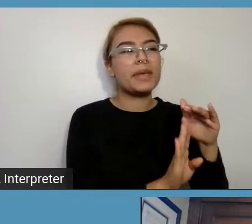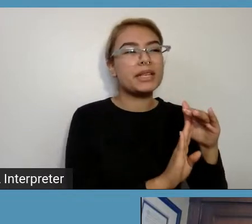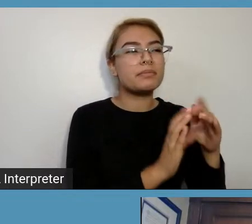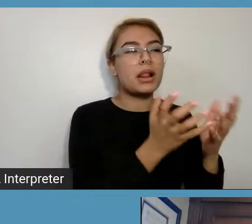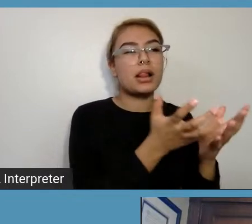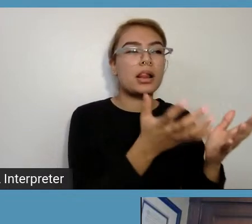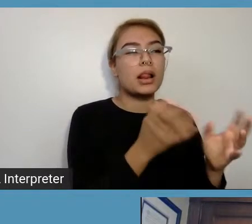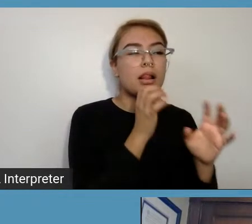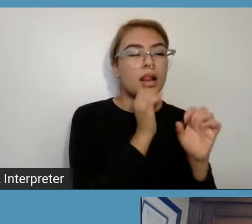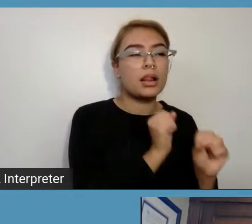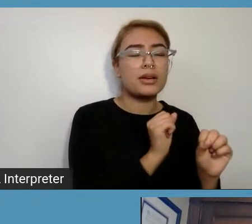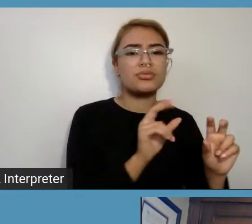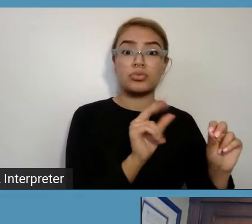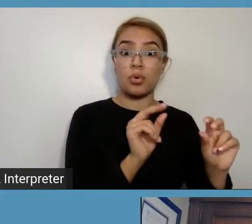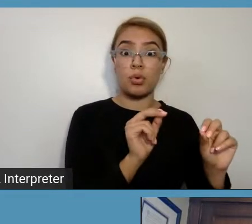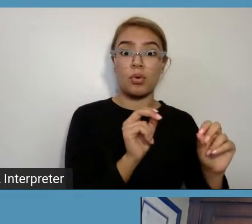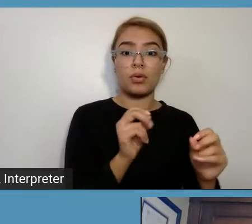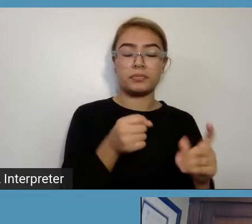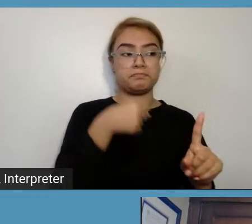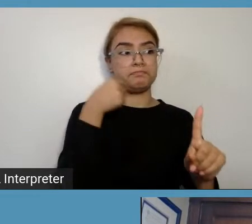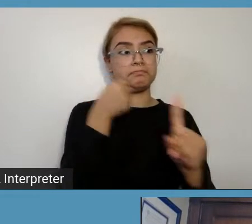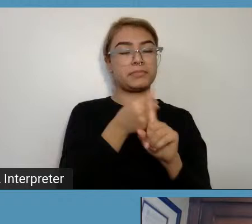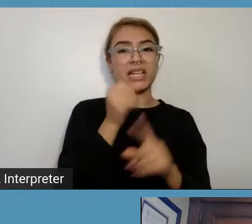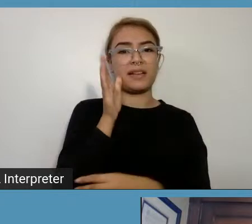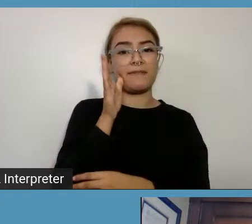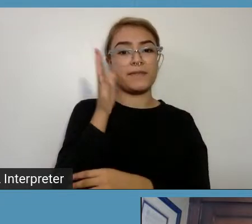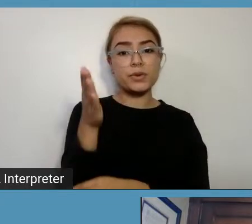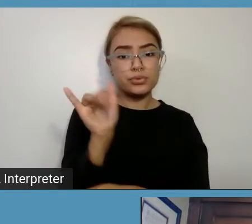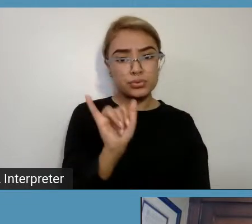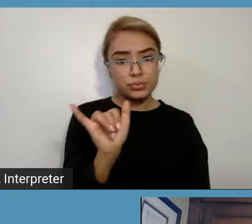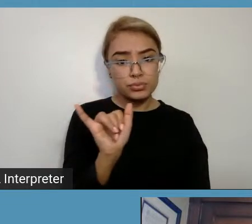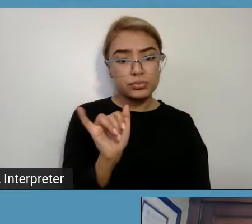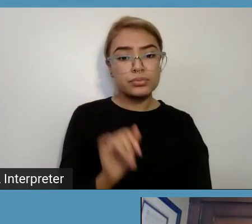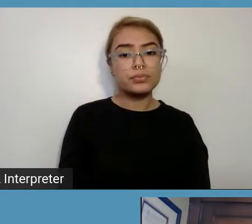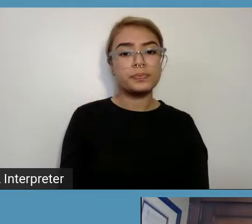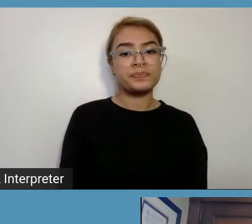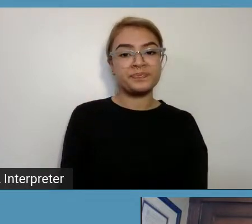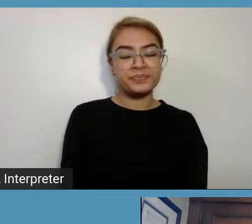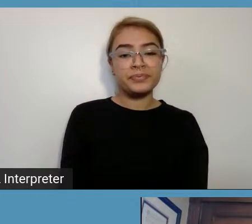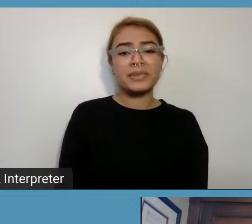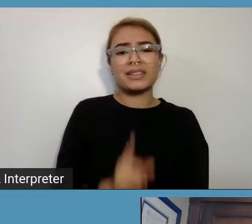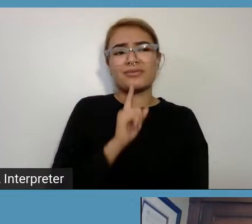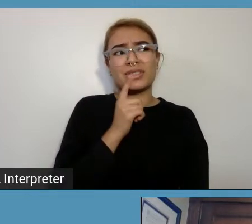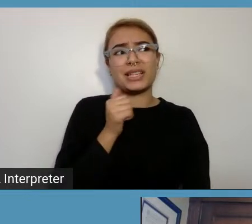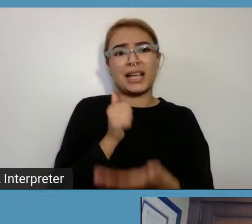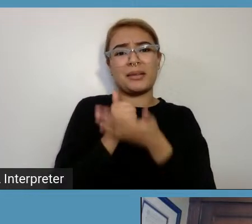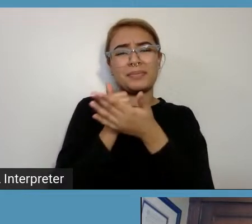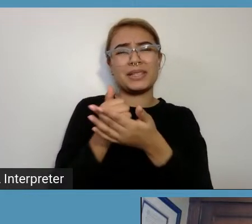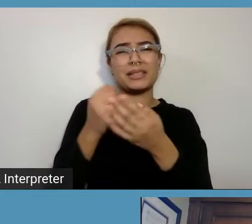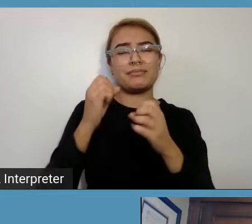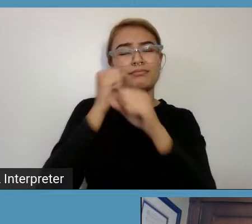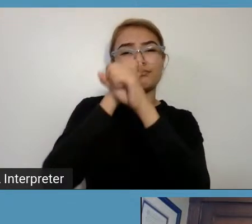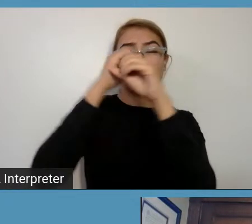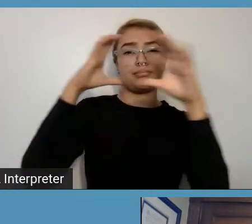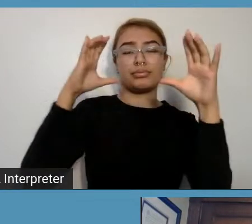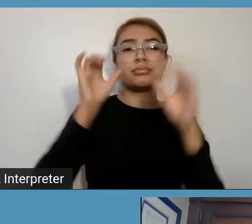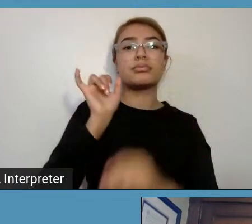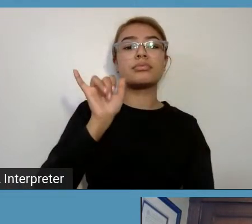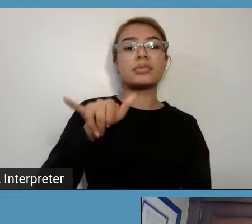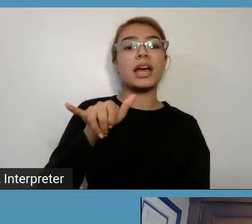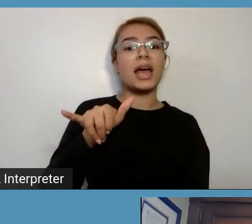are actually impacting the future as well, and really helping them see like the vision of that, we've